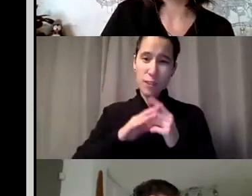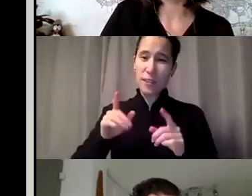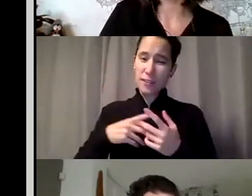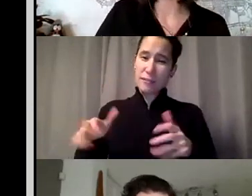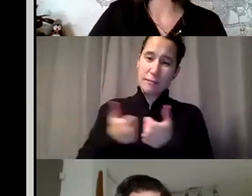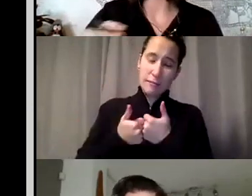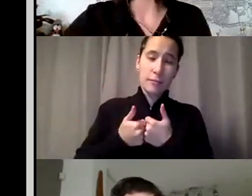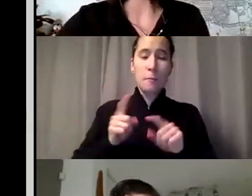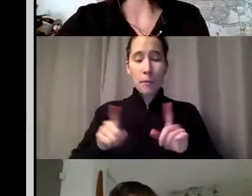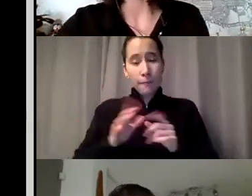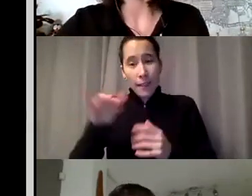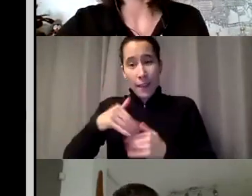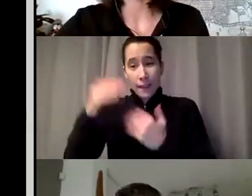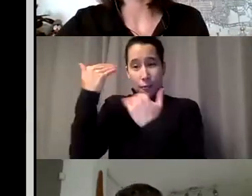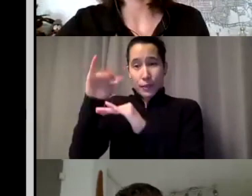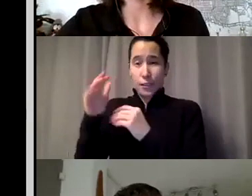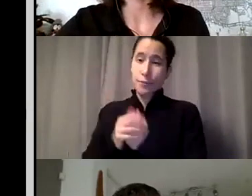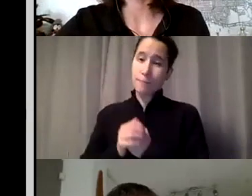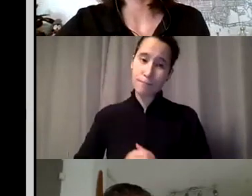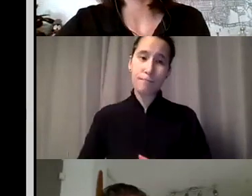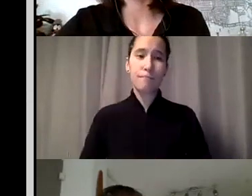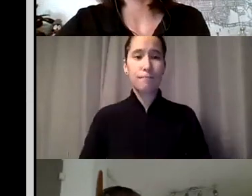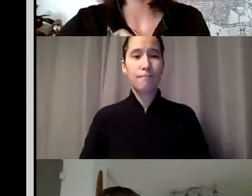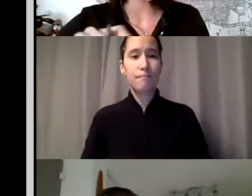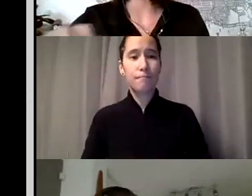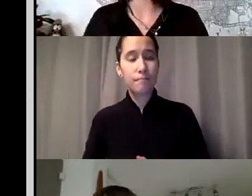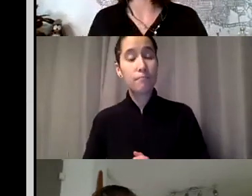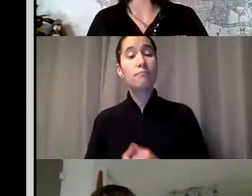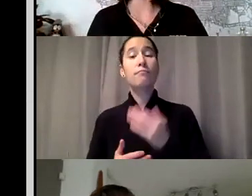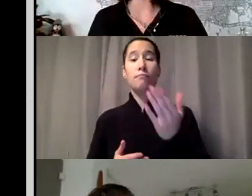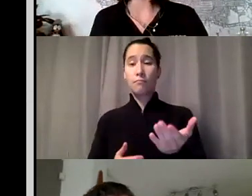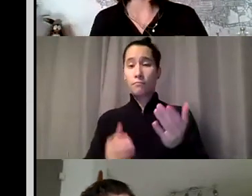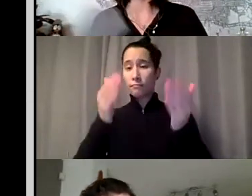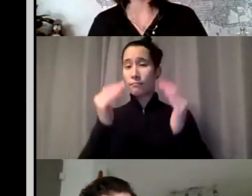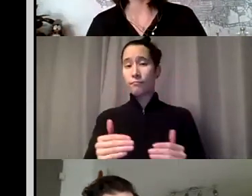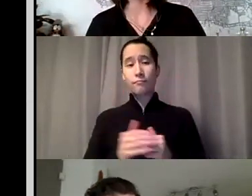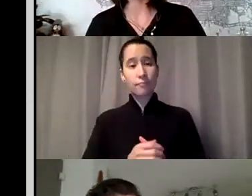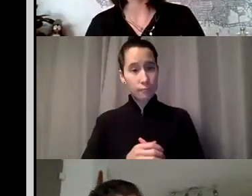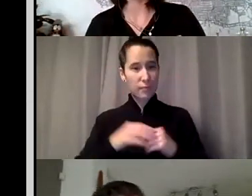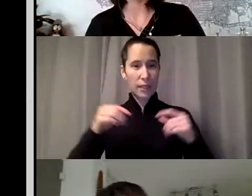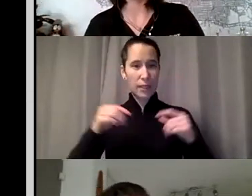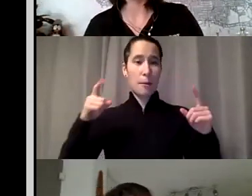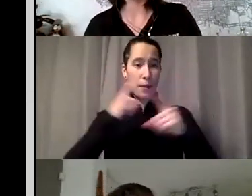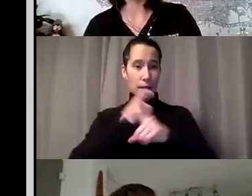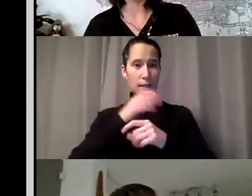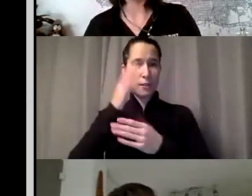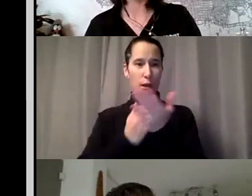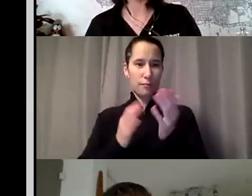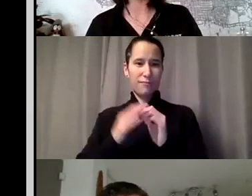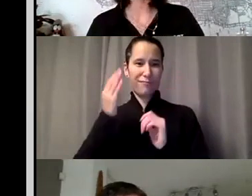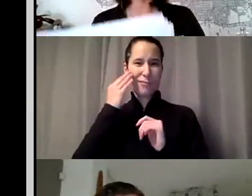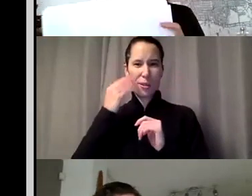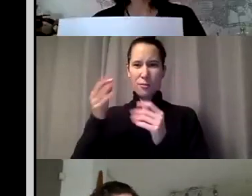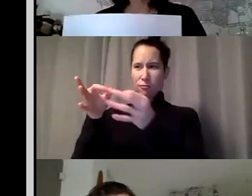Some of the restrictions or some of the complexities that we're working on, we know that the wording right now from